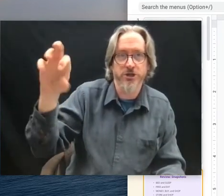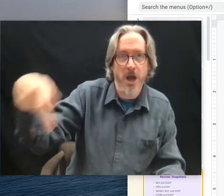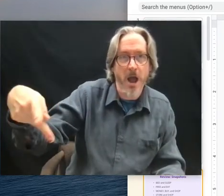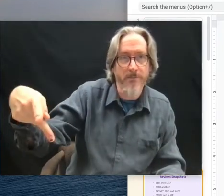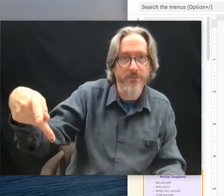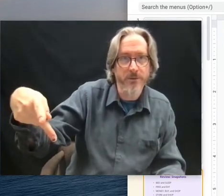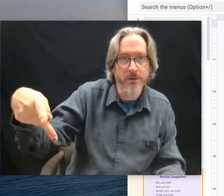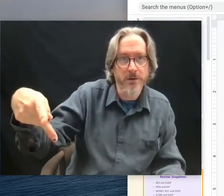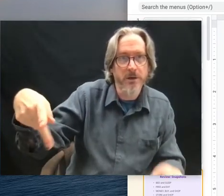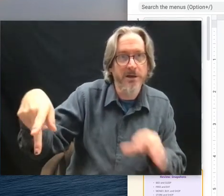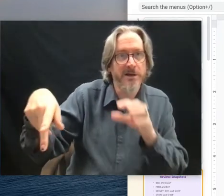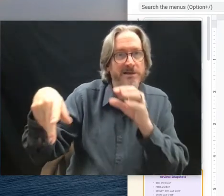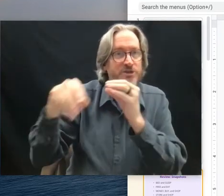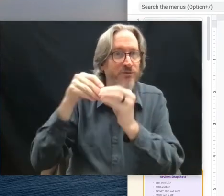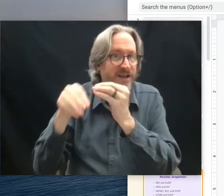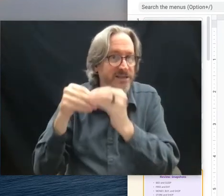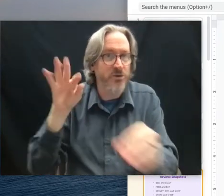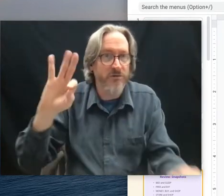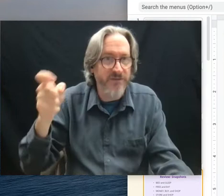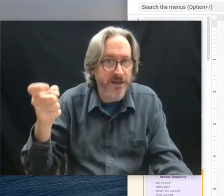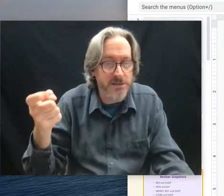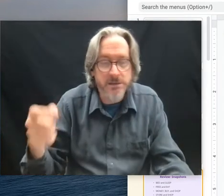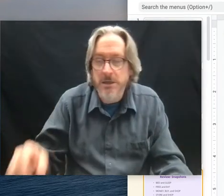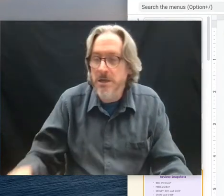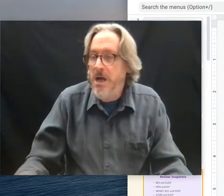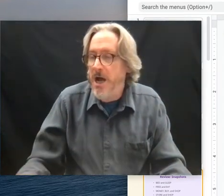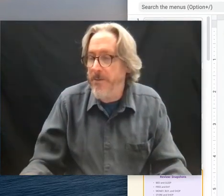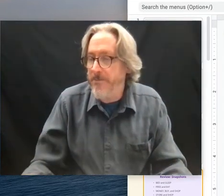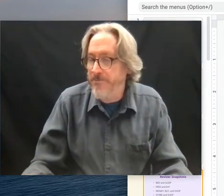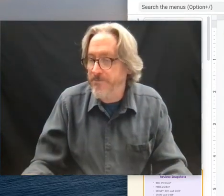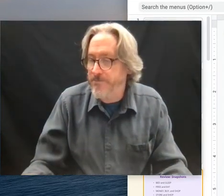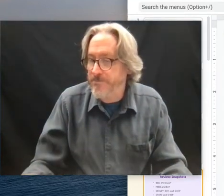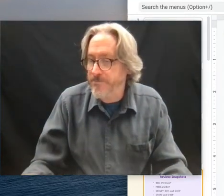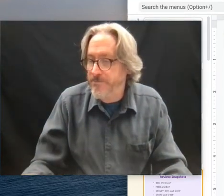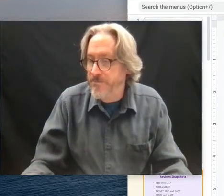at the shop to fix or fix.